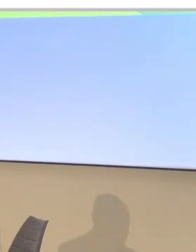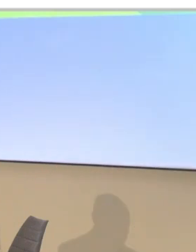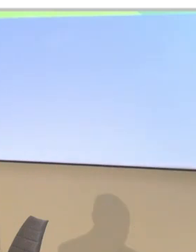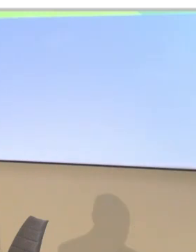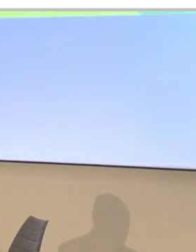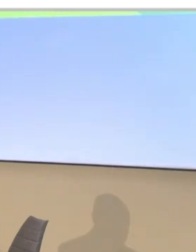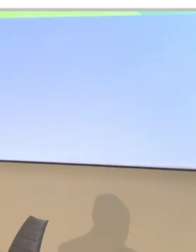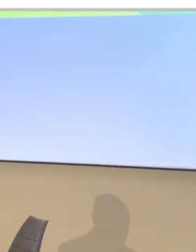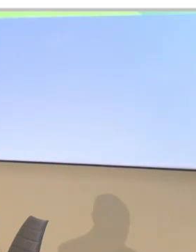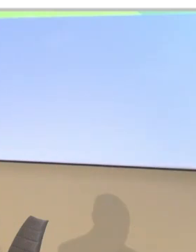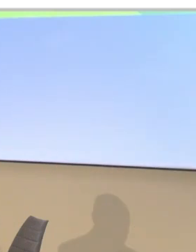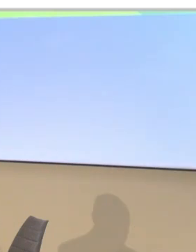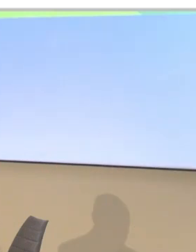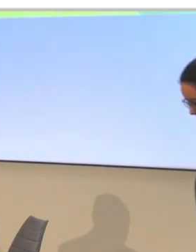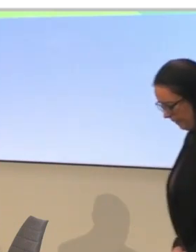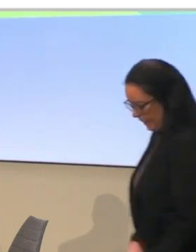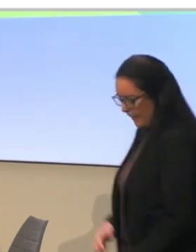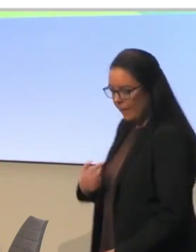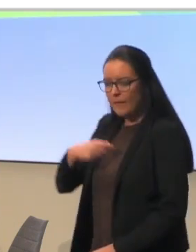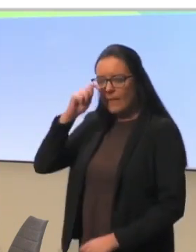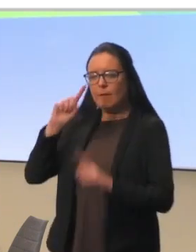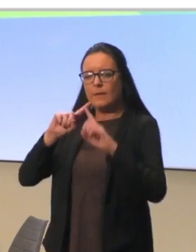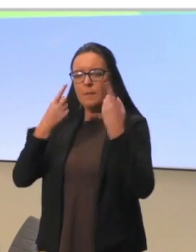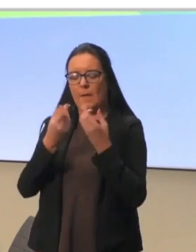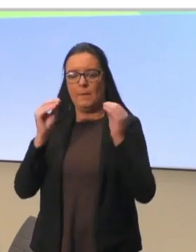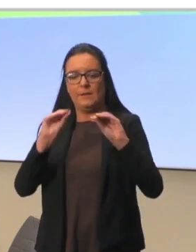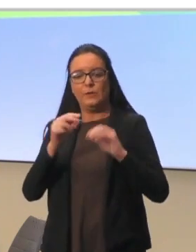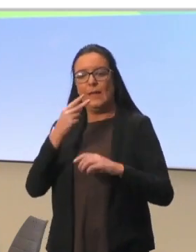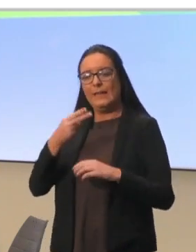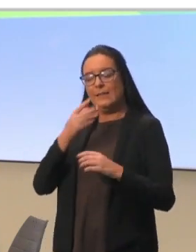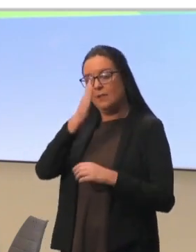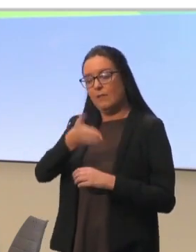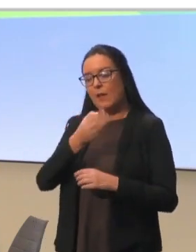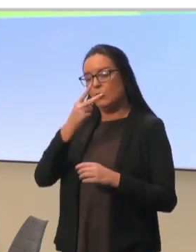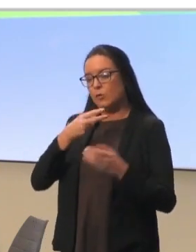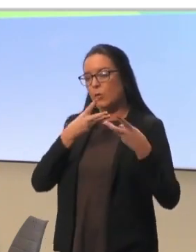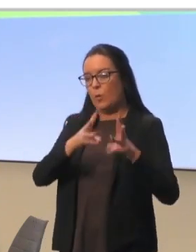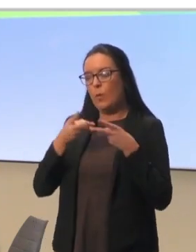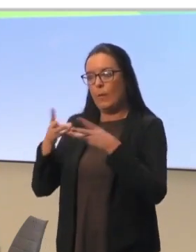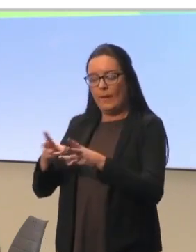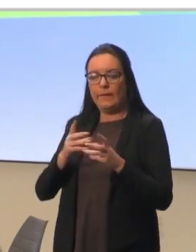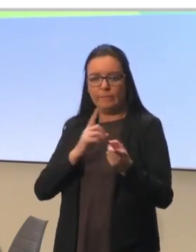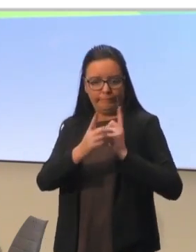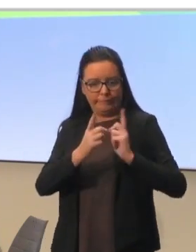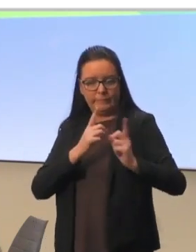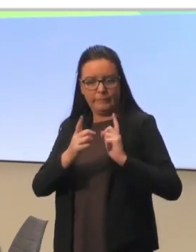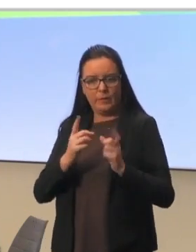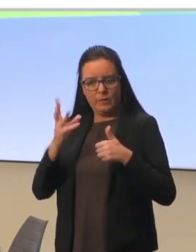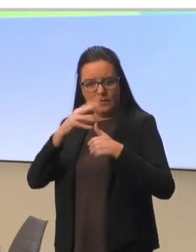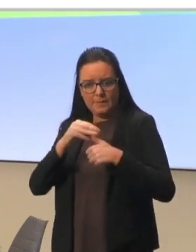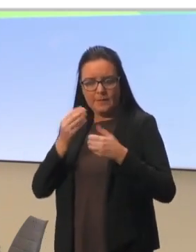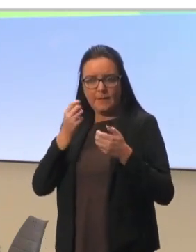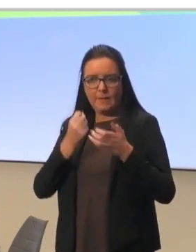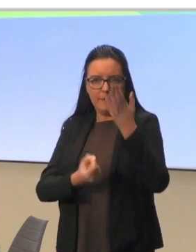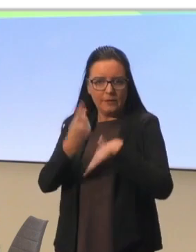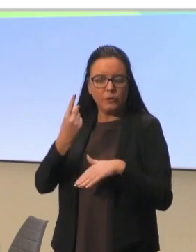two-way communication channel with key education stakeholders at regional level has enabled them to react to specific issues in a targeted